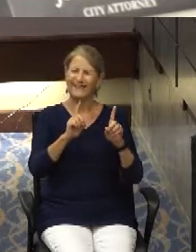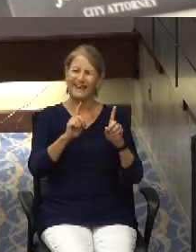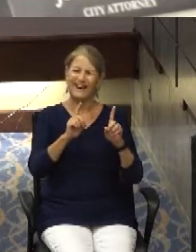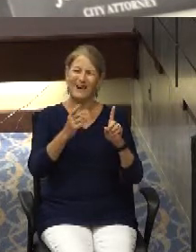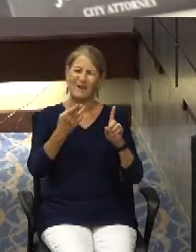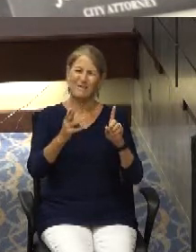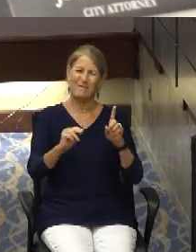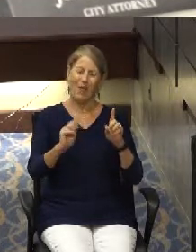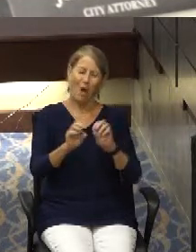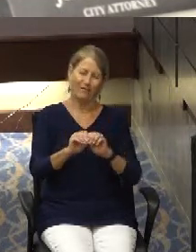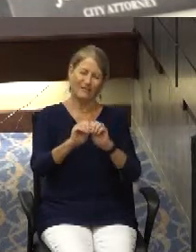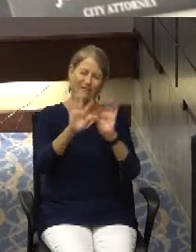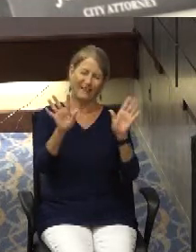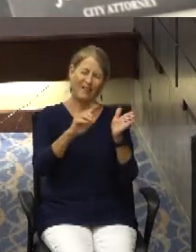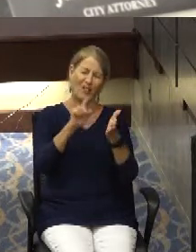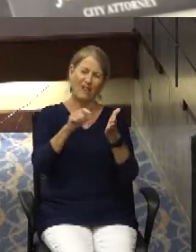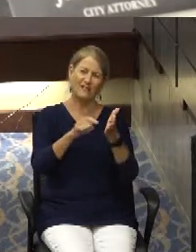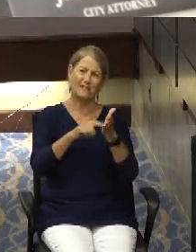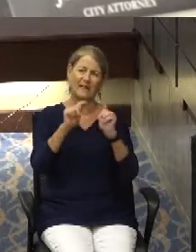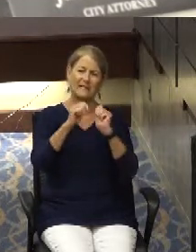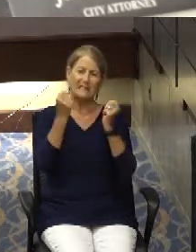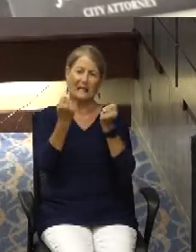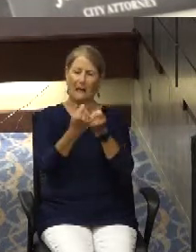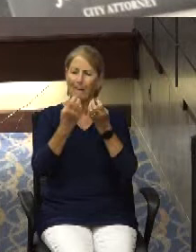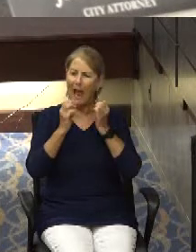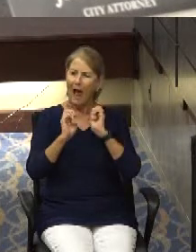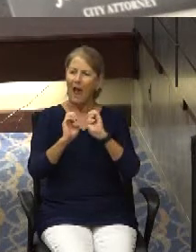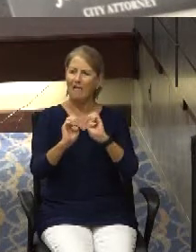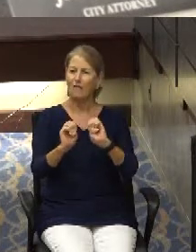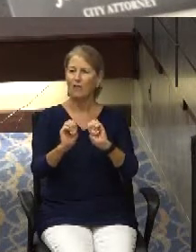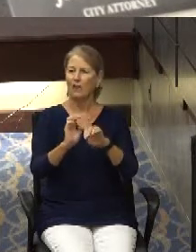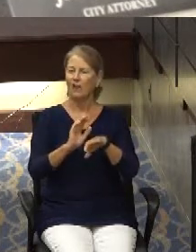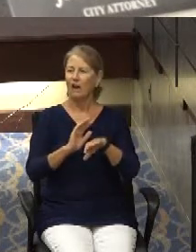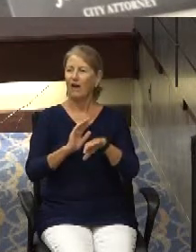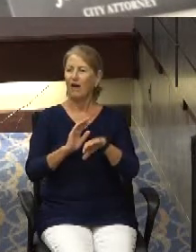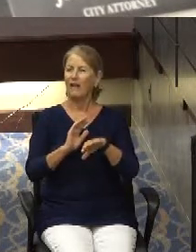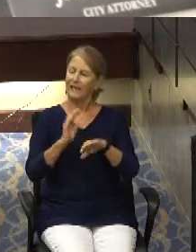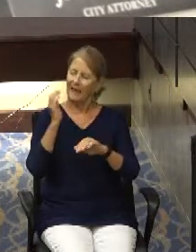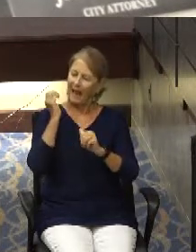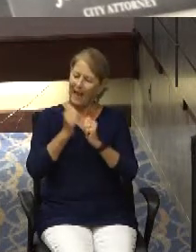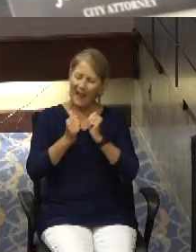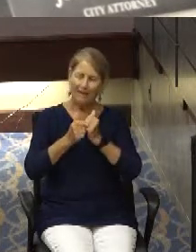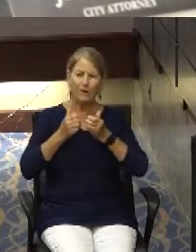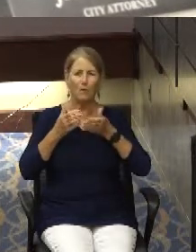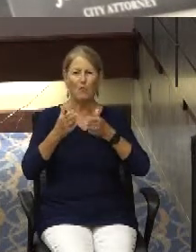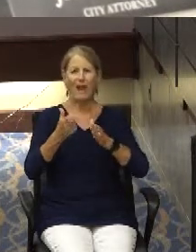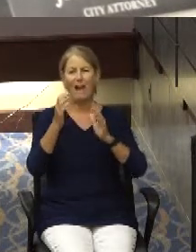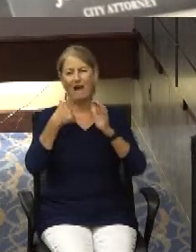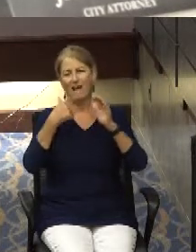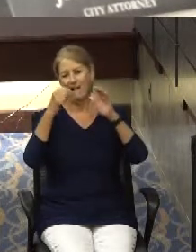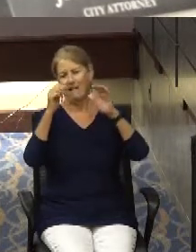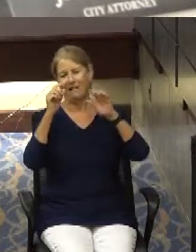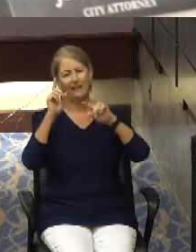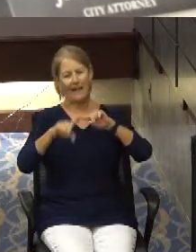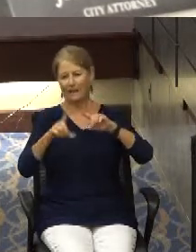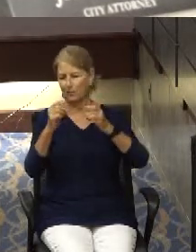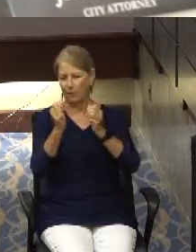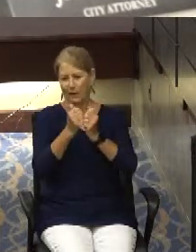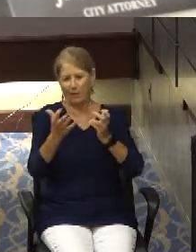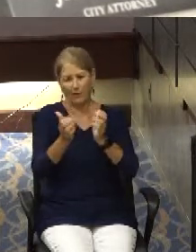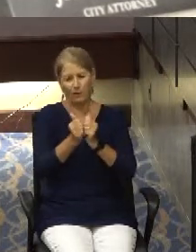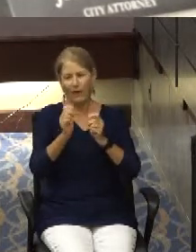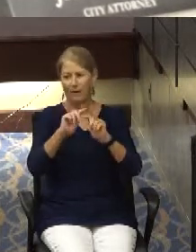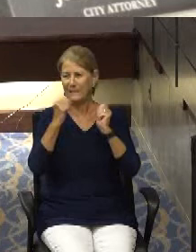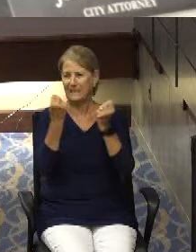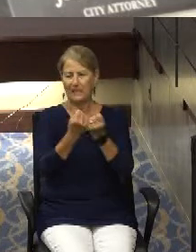huh? Obviously, this is a team effort in every way, and I couldn't do any of this without the team in the legal department,